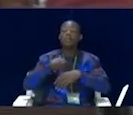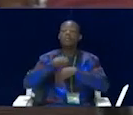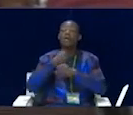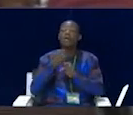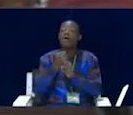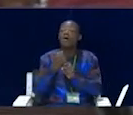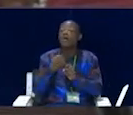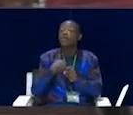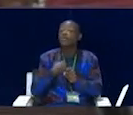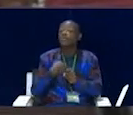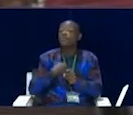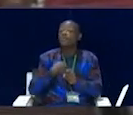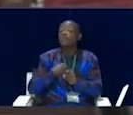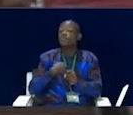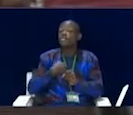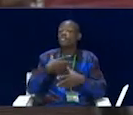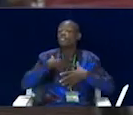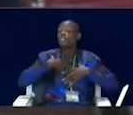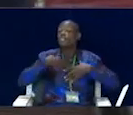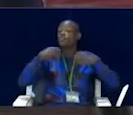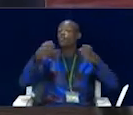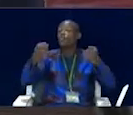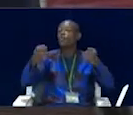and made me